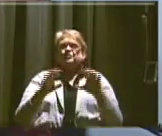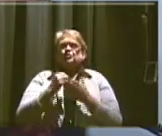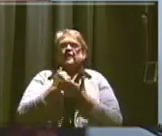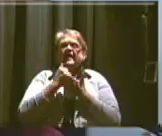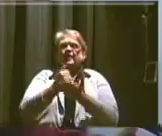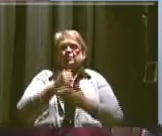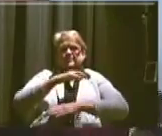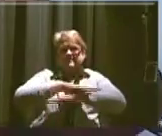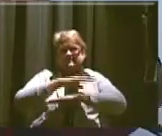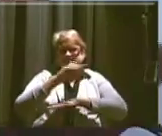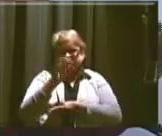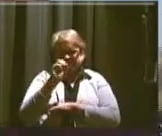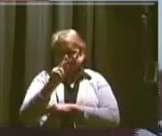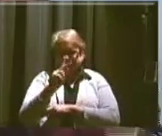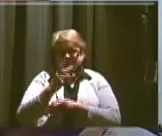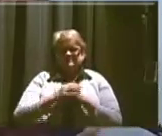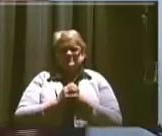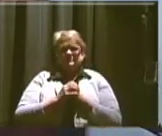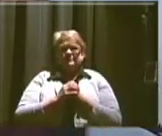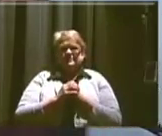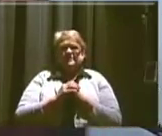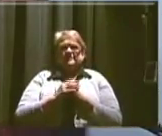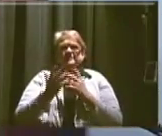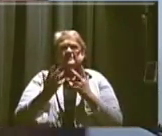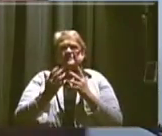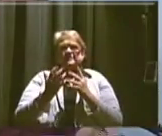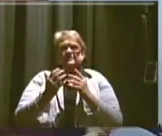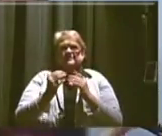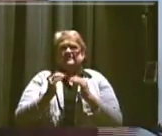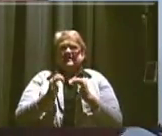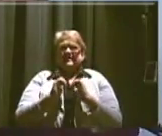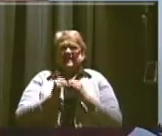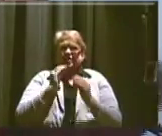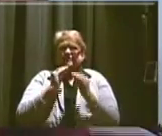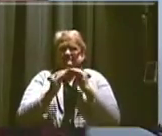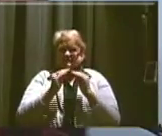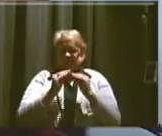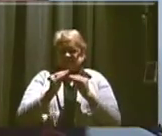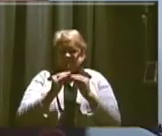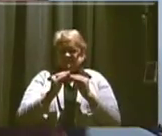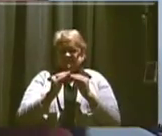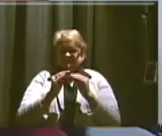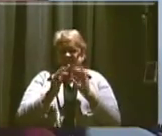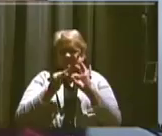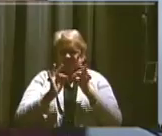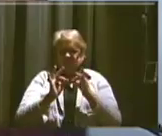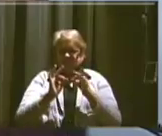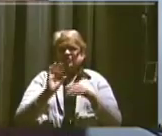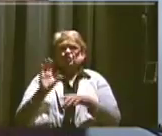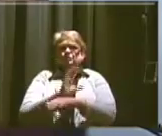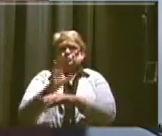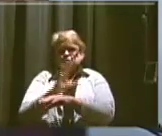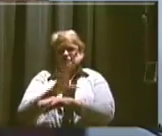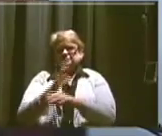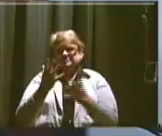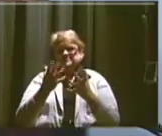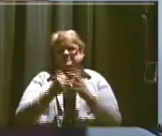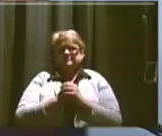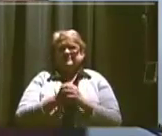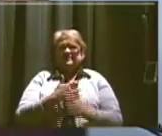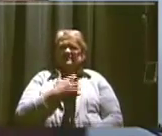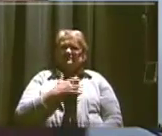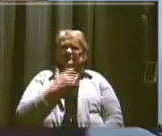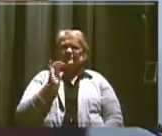and the hands-on ways of fixing and repairing computers. And I feel like